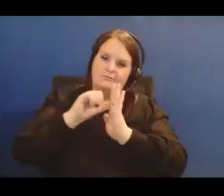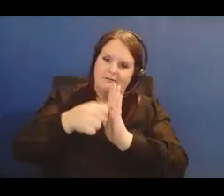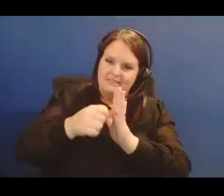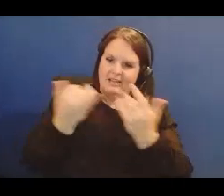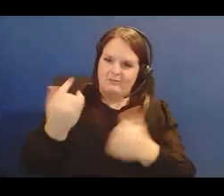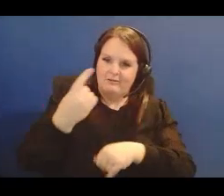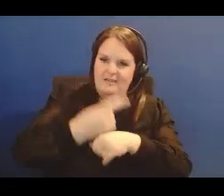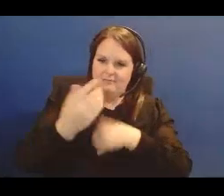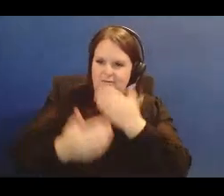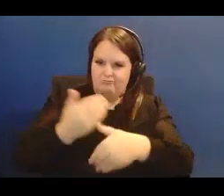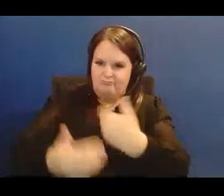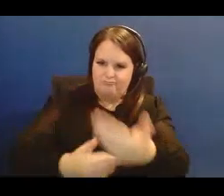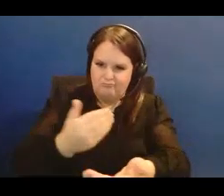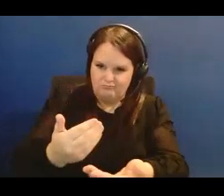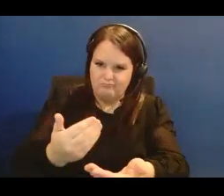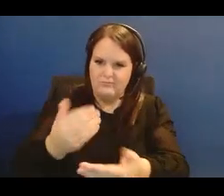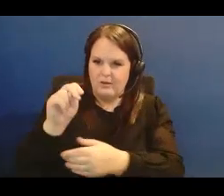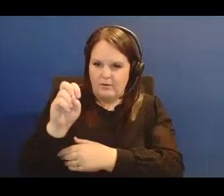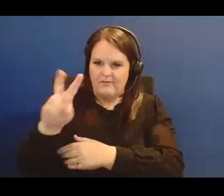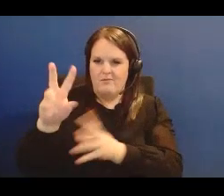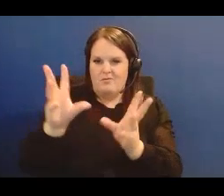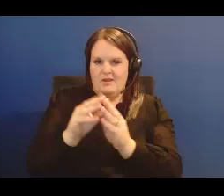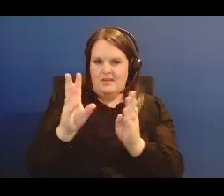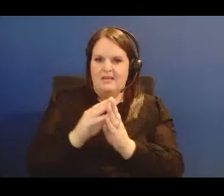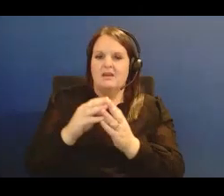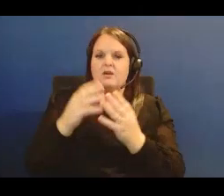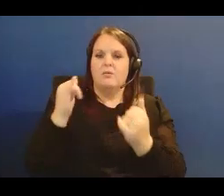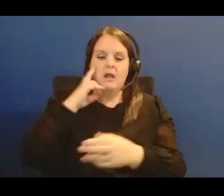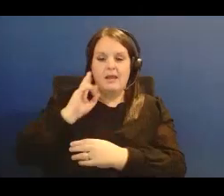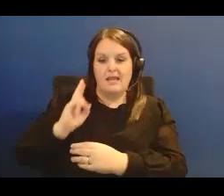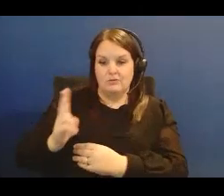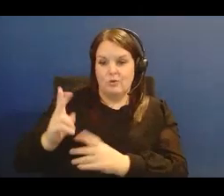as we go through in our November meetings. Historically,